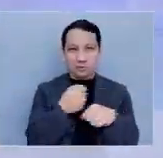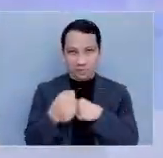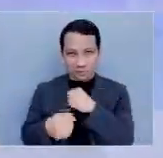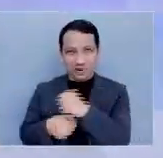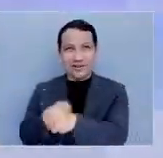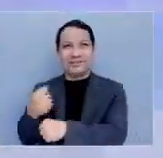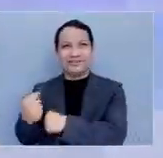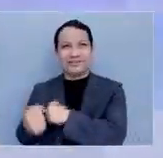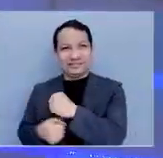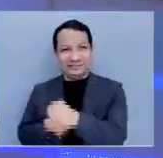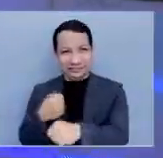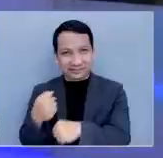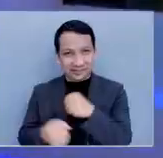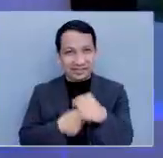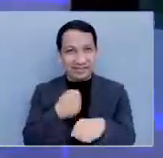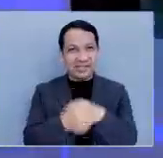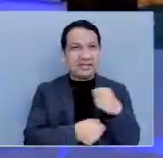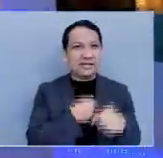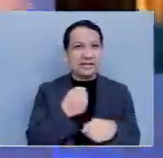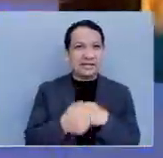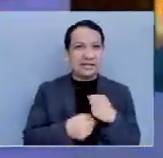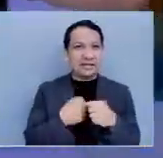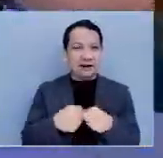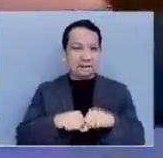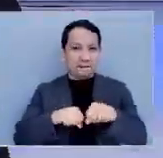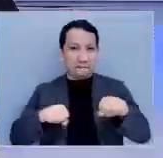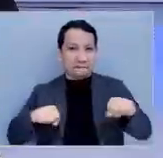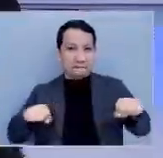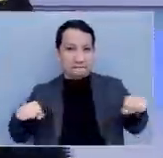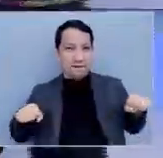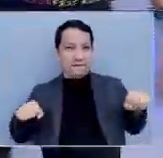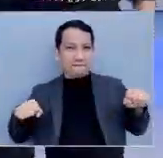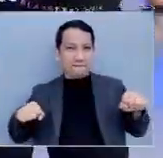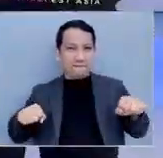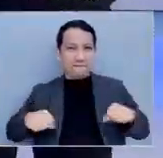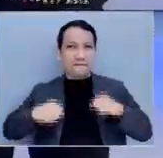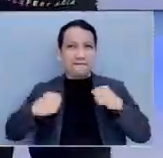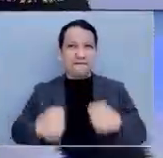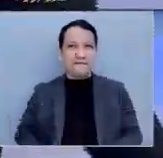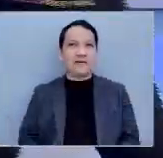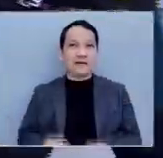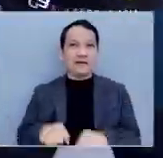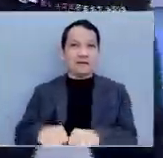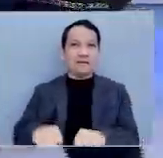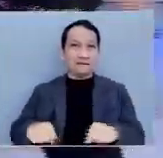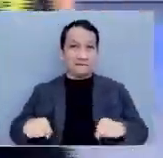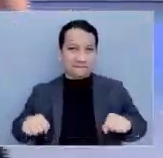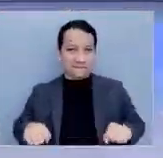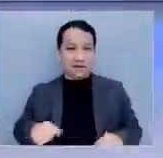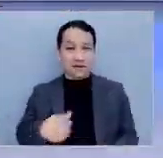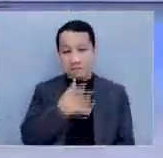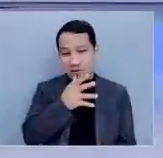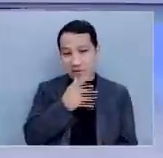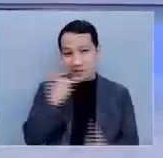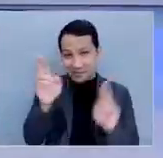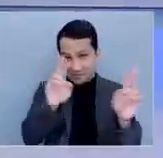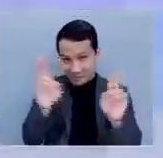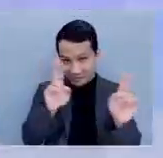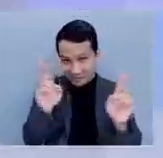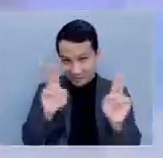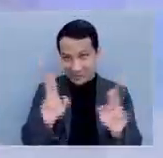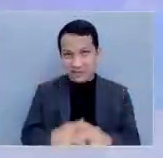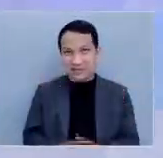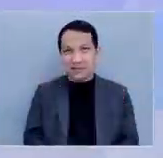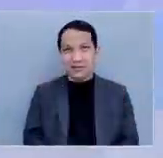Roll. Two more counts. And then chest pump. Hand pump. And step back. Ready na mga moms? Double time. Let's